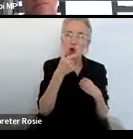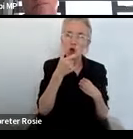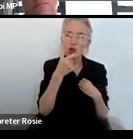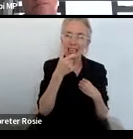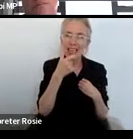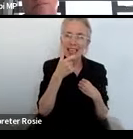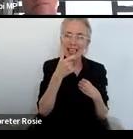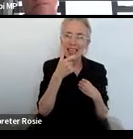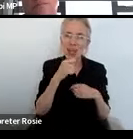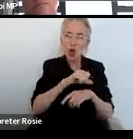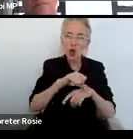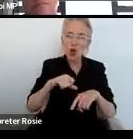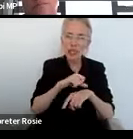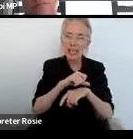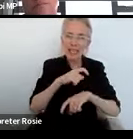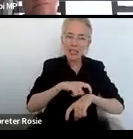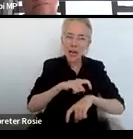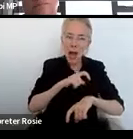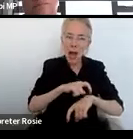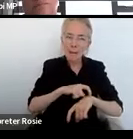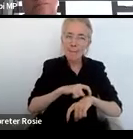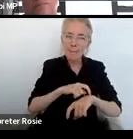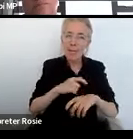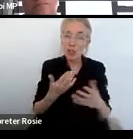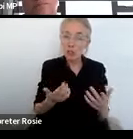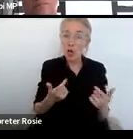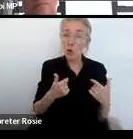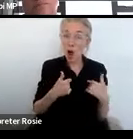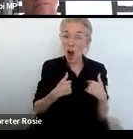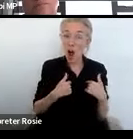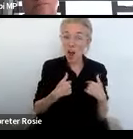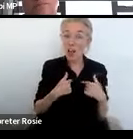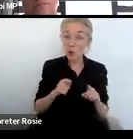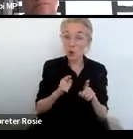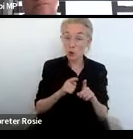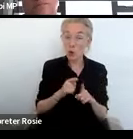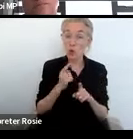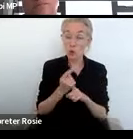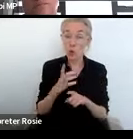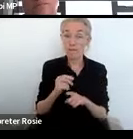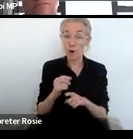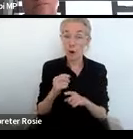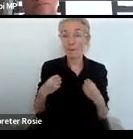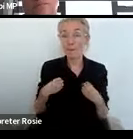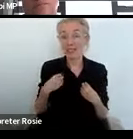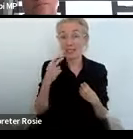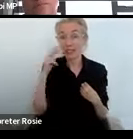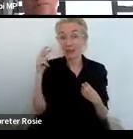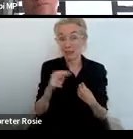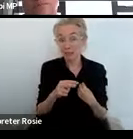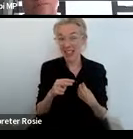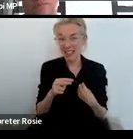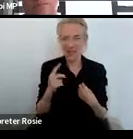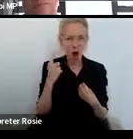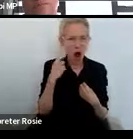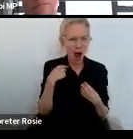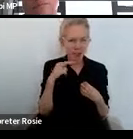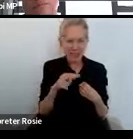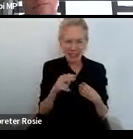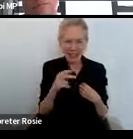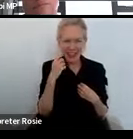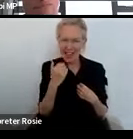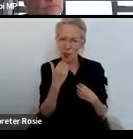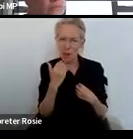voice that possibly isn't well represented, and I can speak very strongly about that and answer any questions about how this legislation might